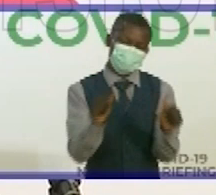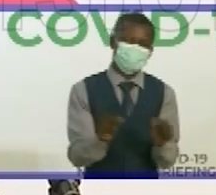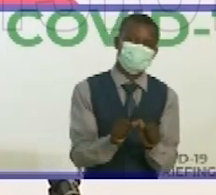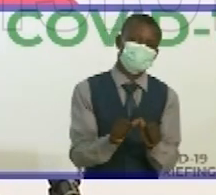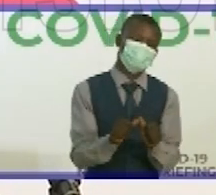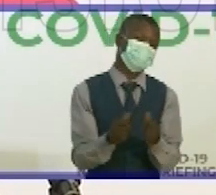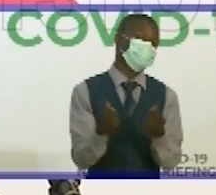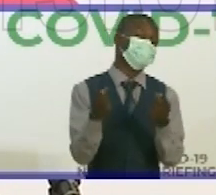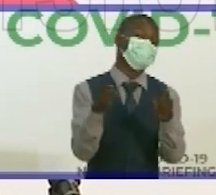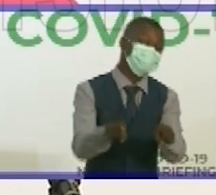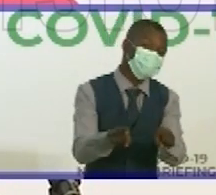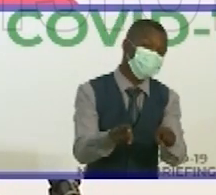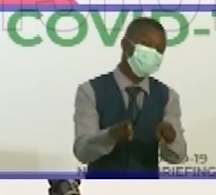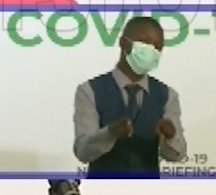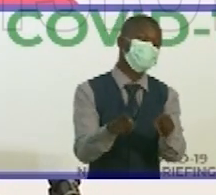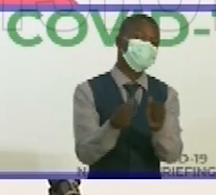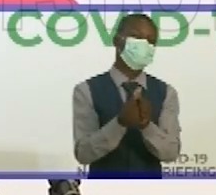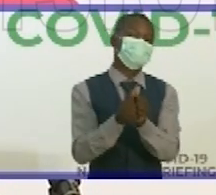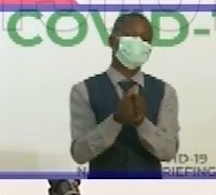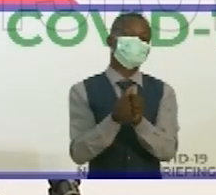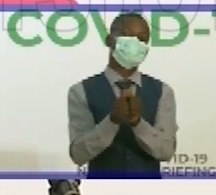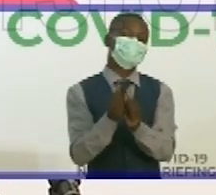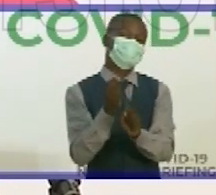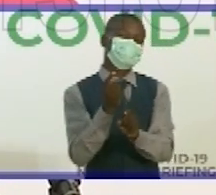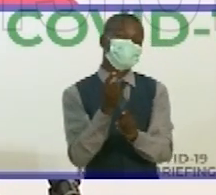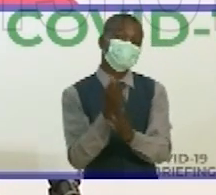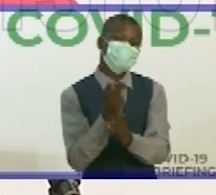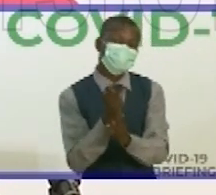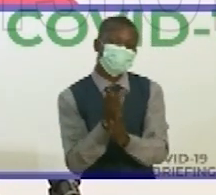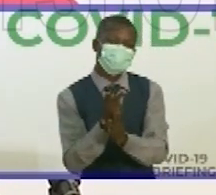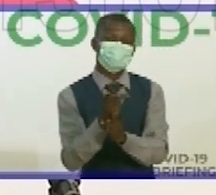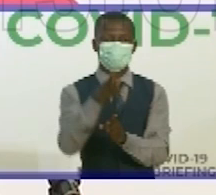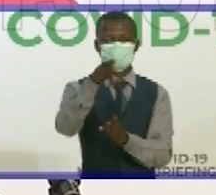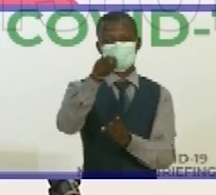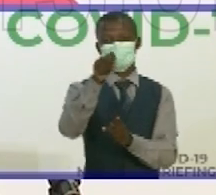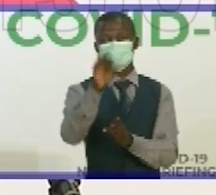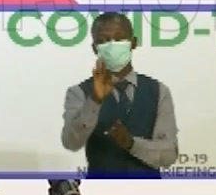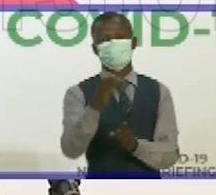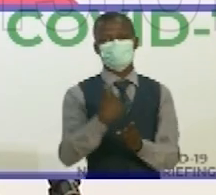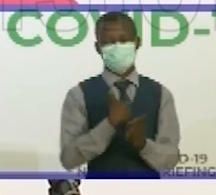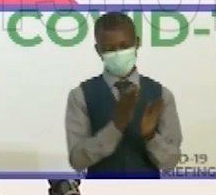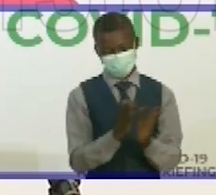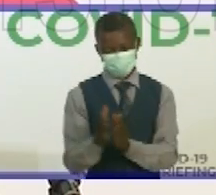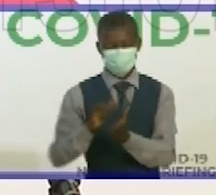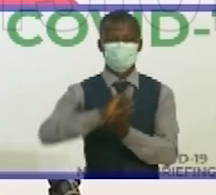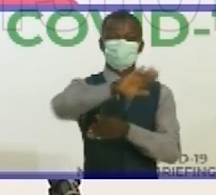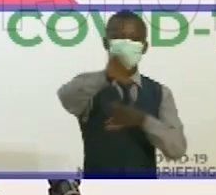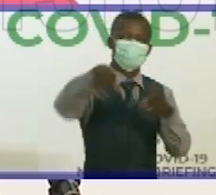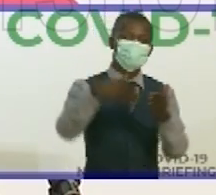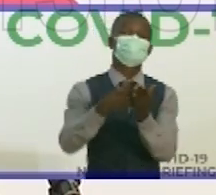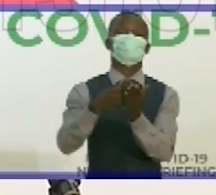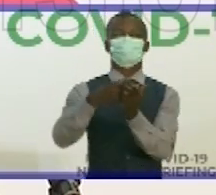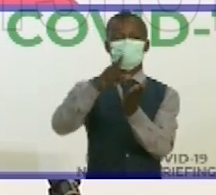Fortunately, as a precautionary measure, the PTF had earlier arranged that all journalists covering